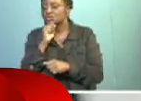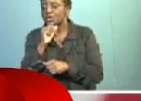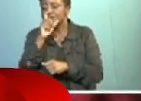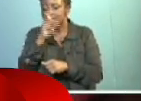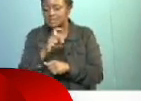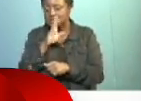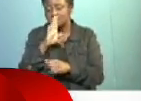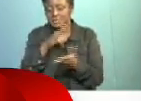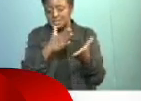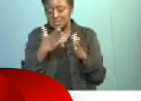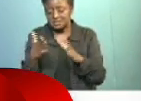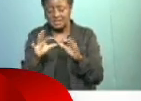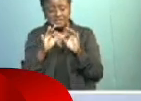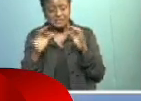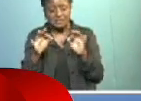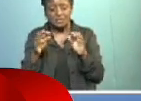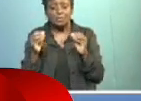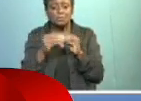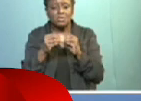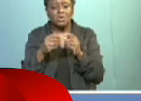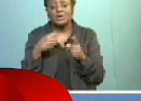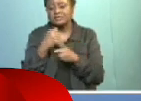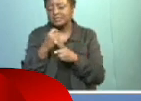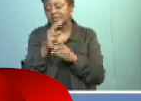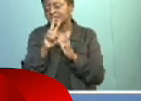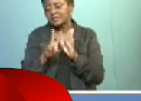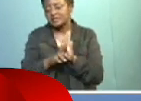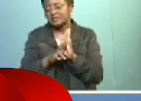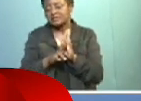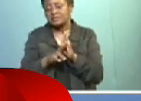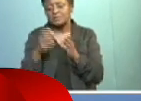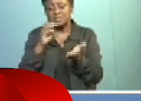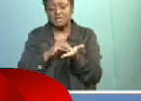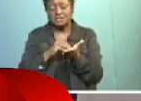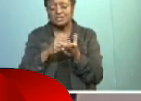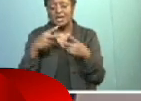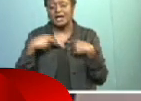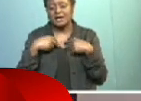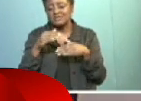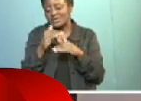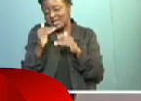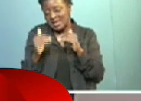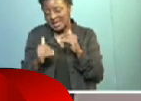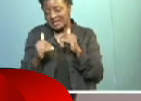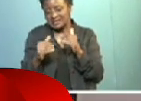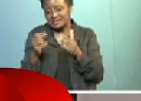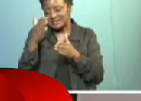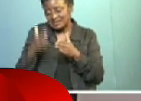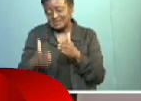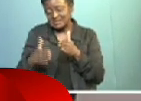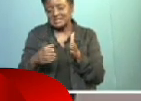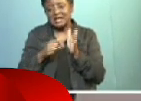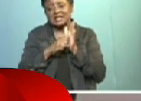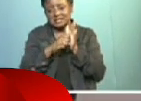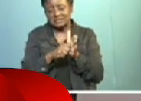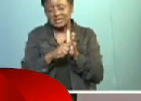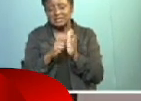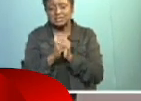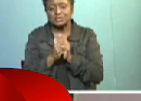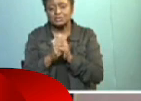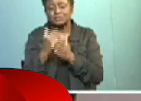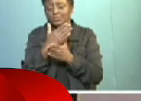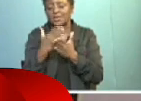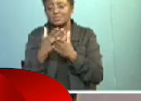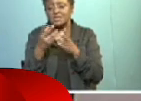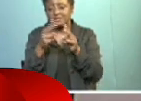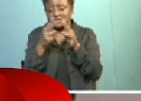effective medications that have less side effects and more high-quality generic medicines on the market. Something very, very